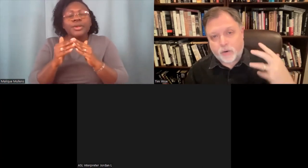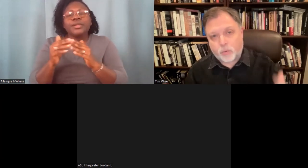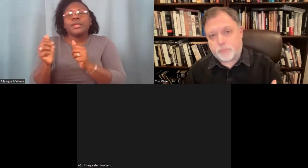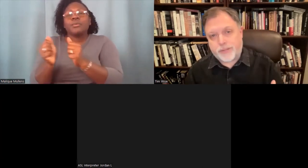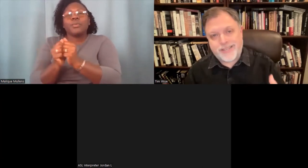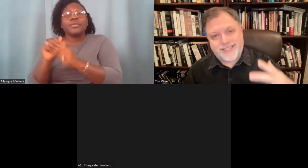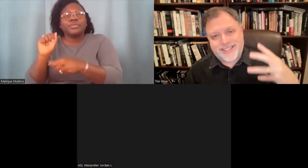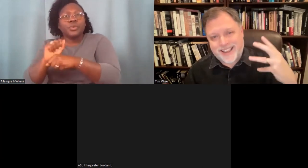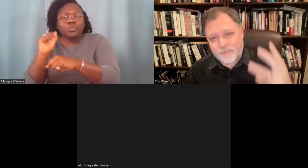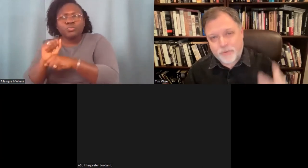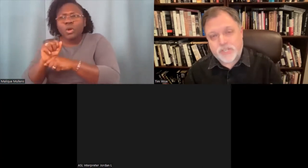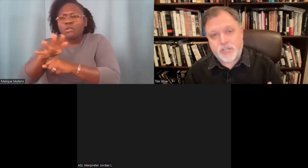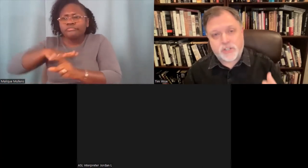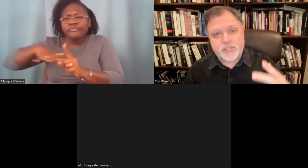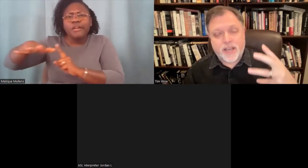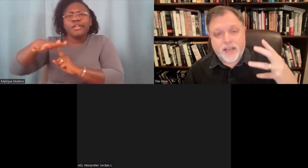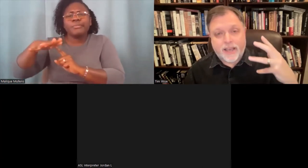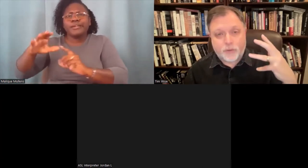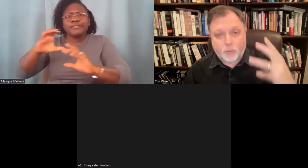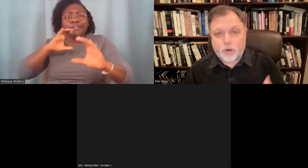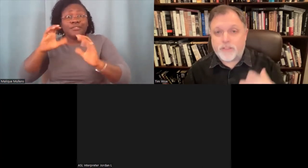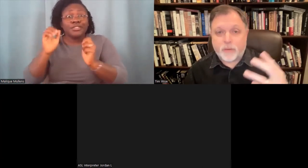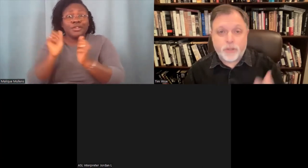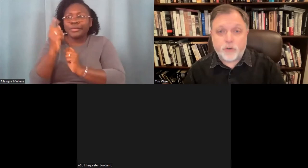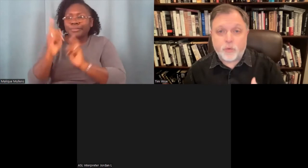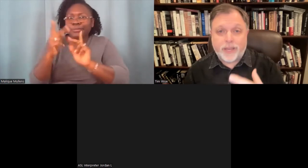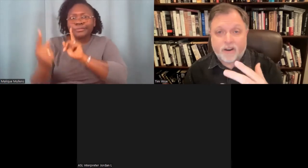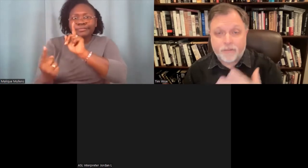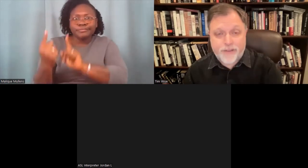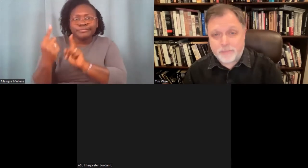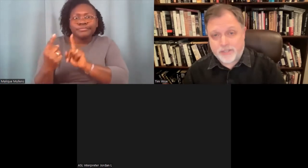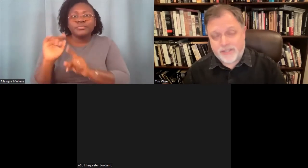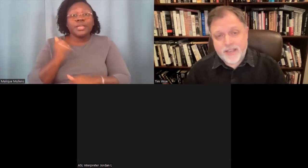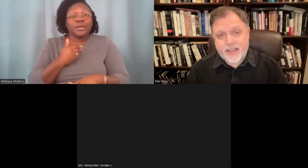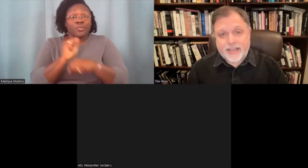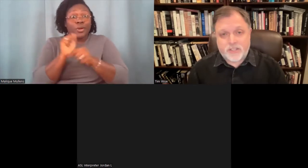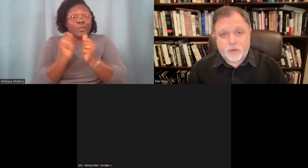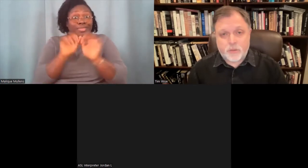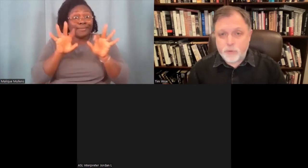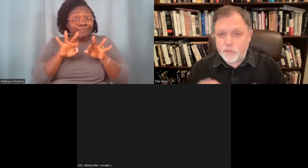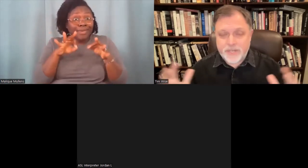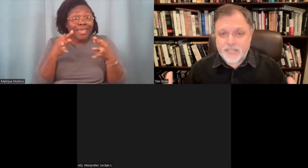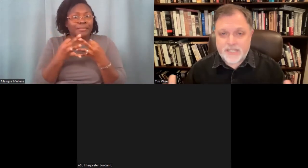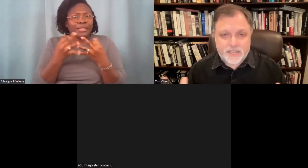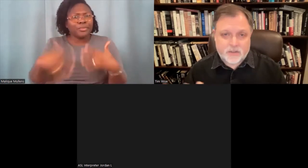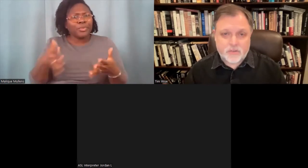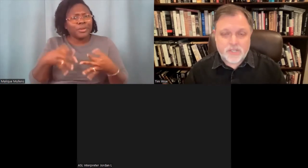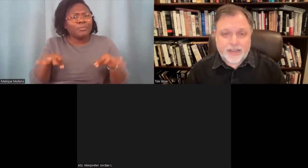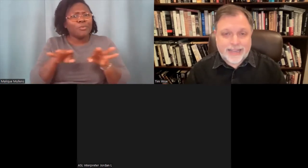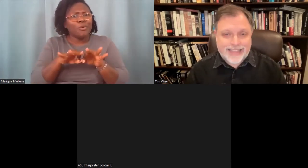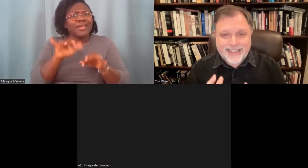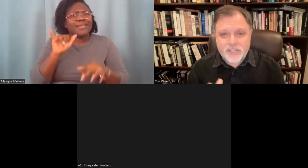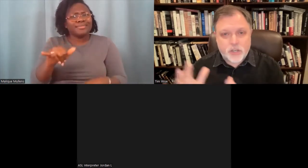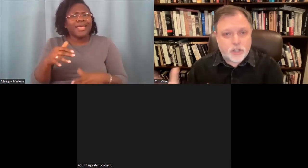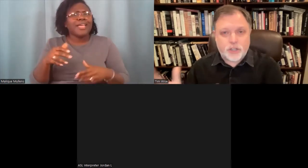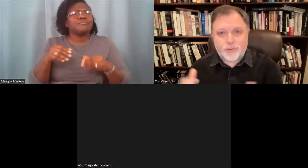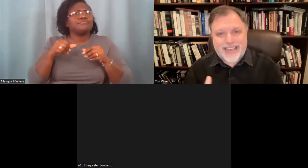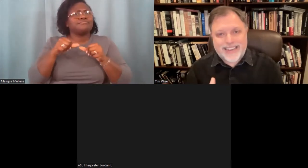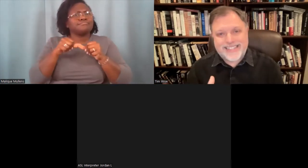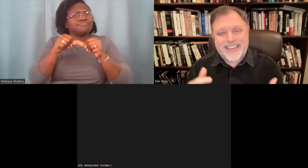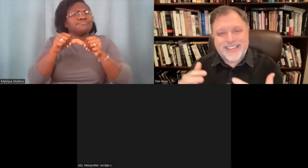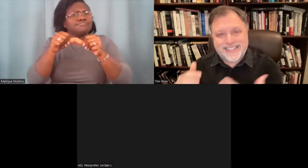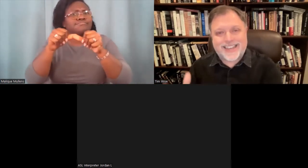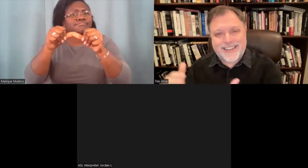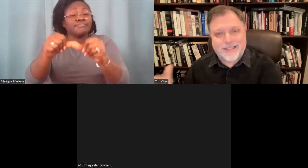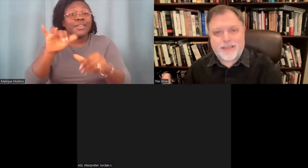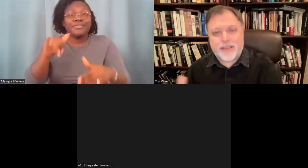in our workplaces, the conversations and the work that we do in our families. And so the movement continues. And that is the good news. That